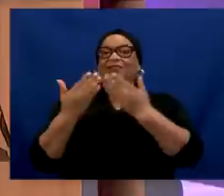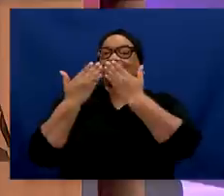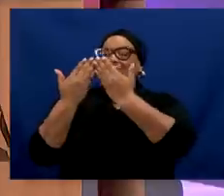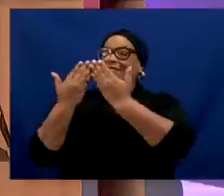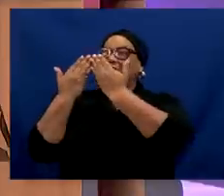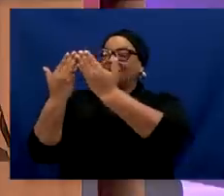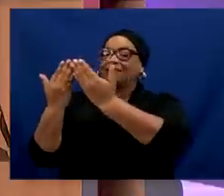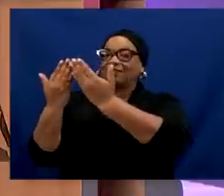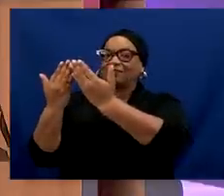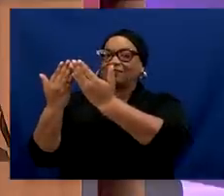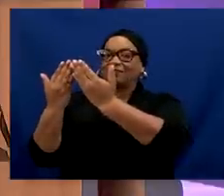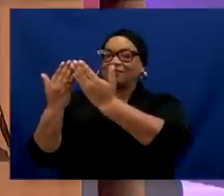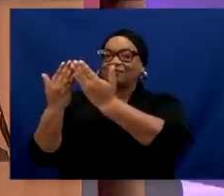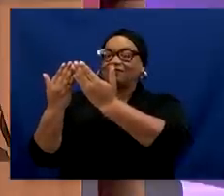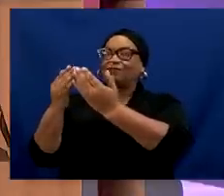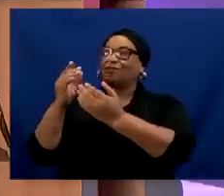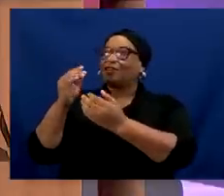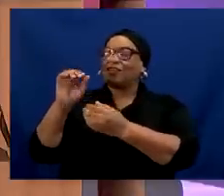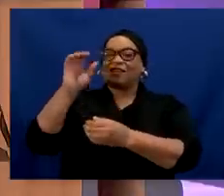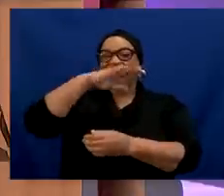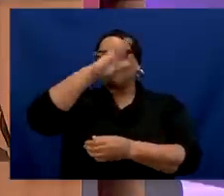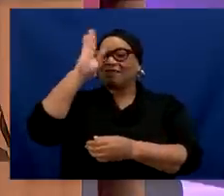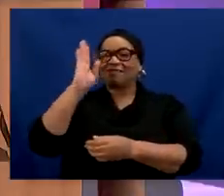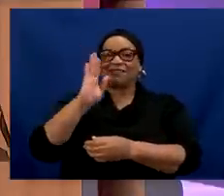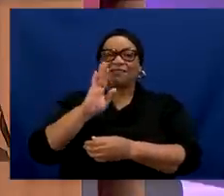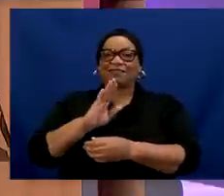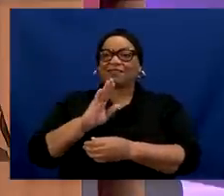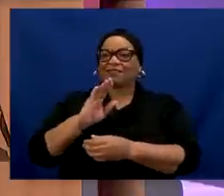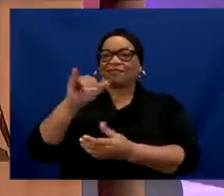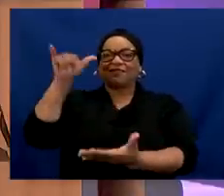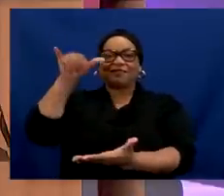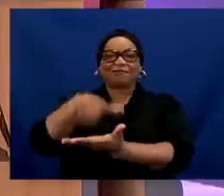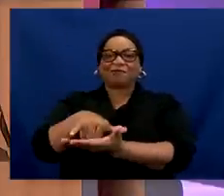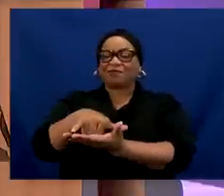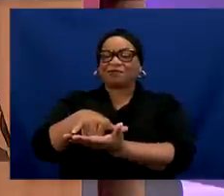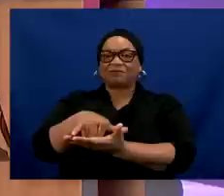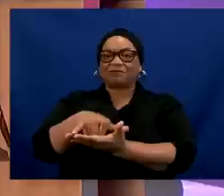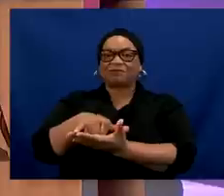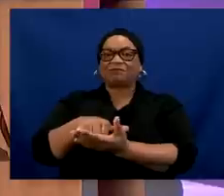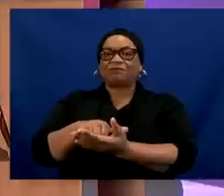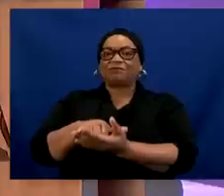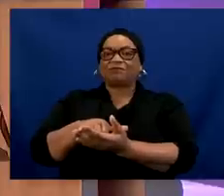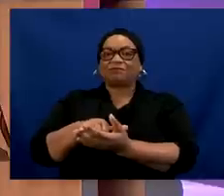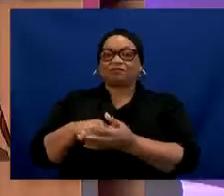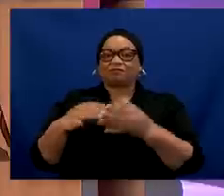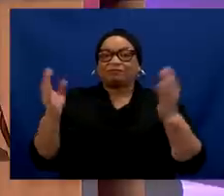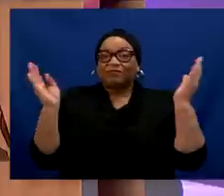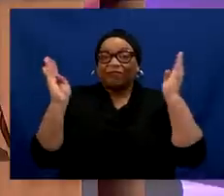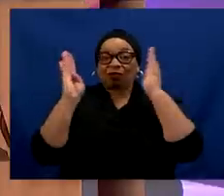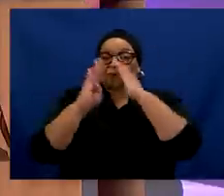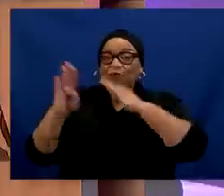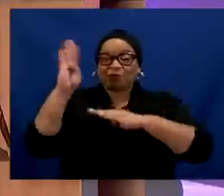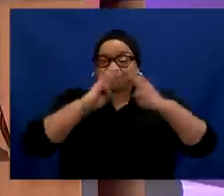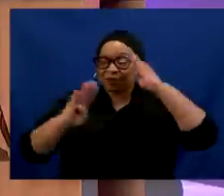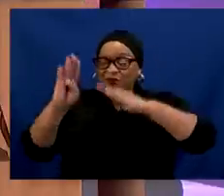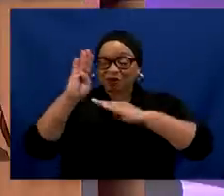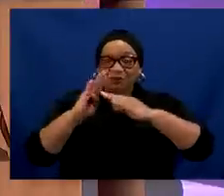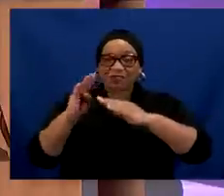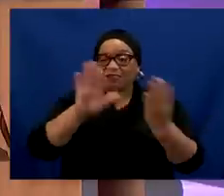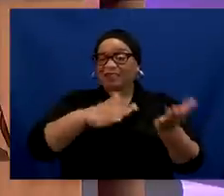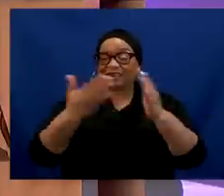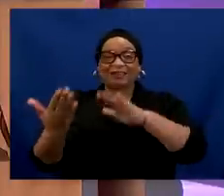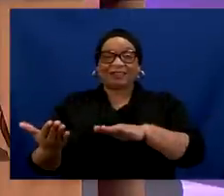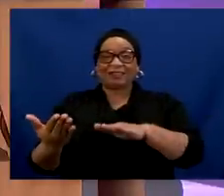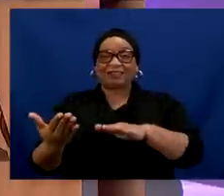are the God for whom nothing shall be called impossible. For anxiety, for death,